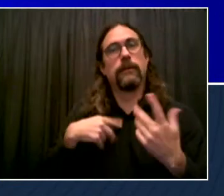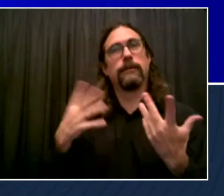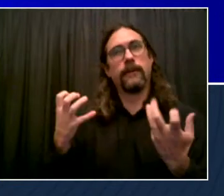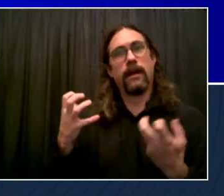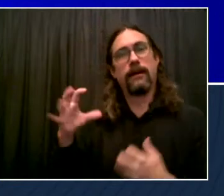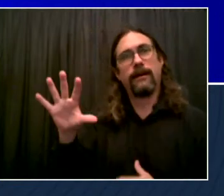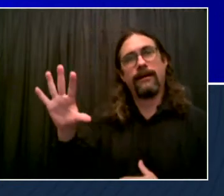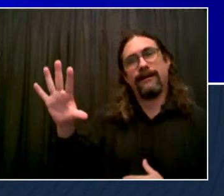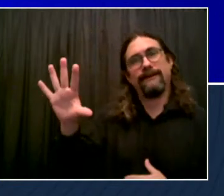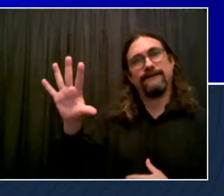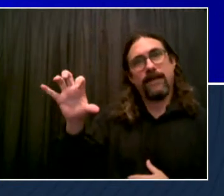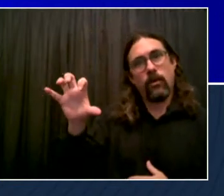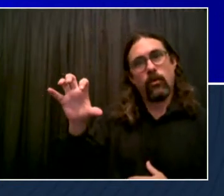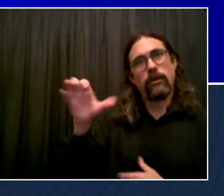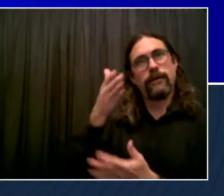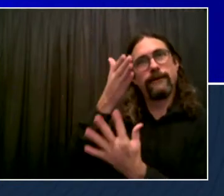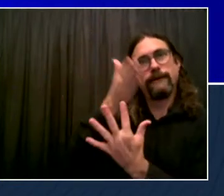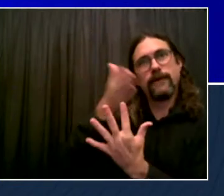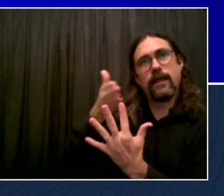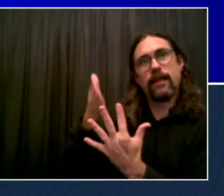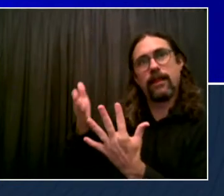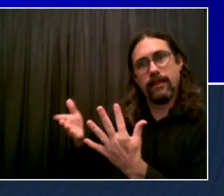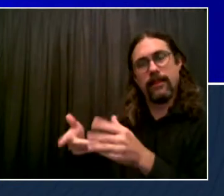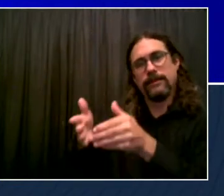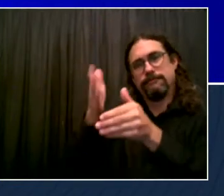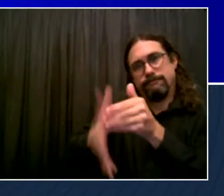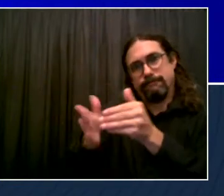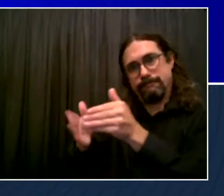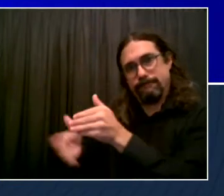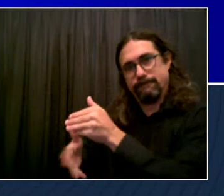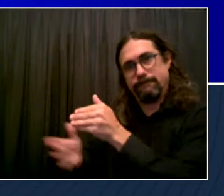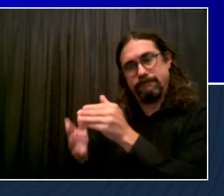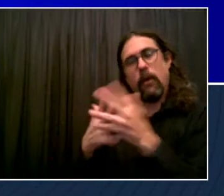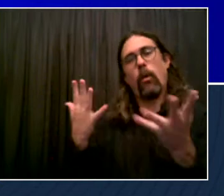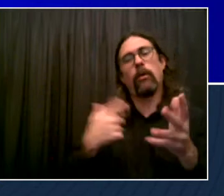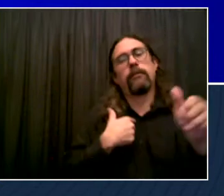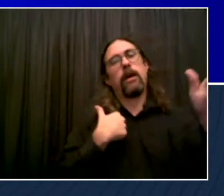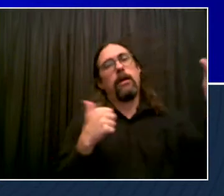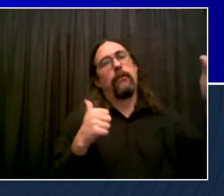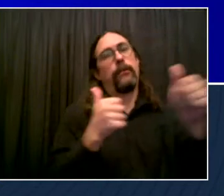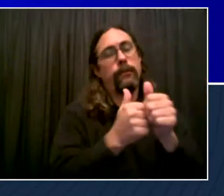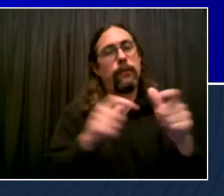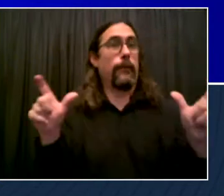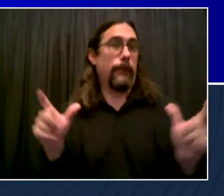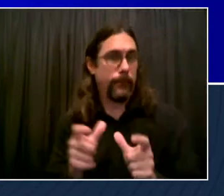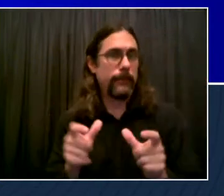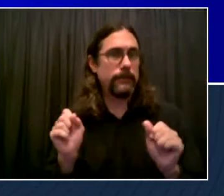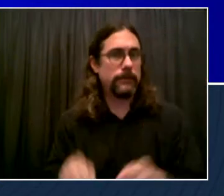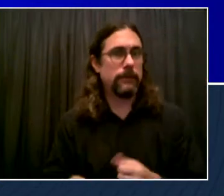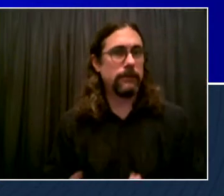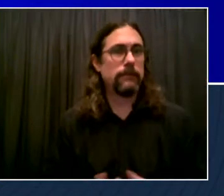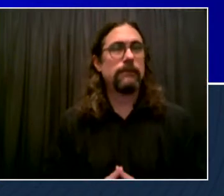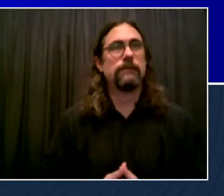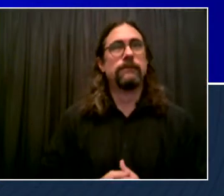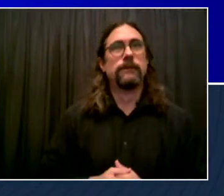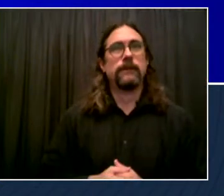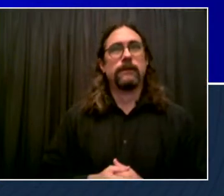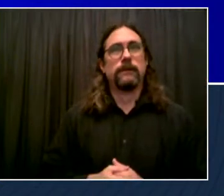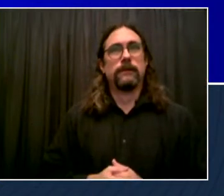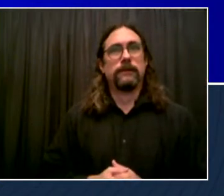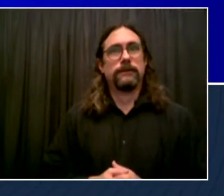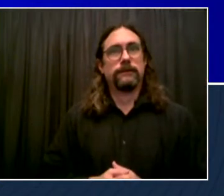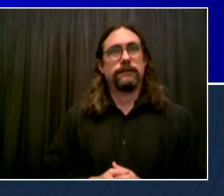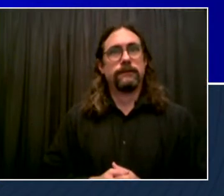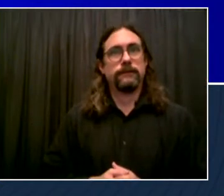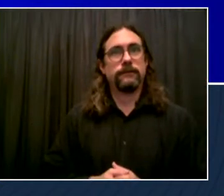calendared immediately to help move the process of resolving these cases. If someone is able to go free, that's the